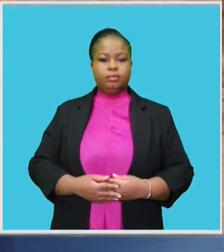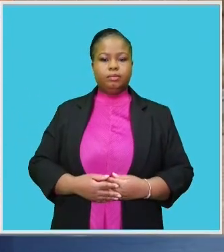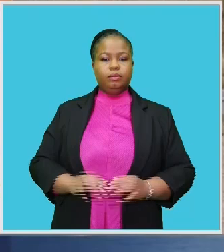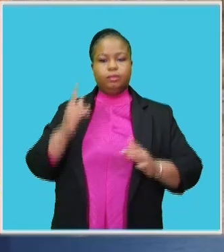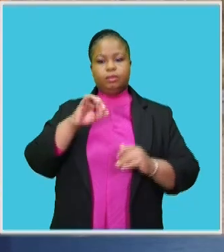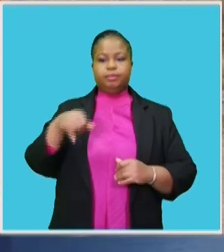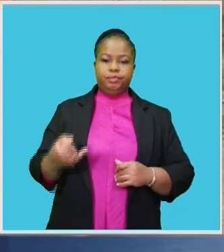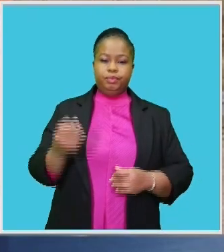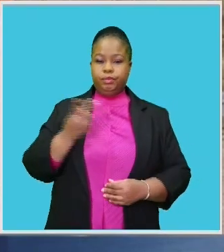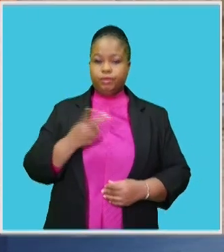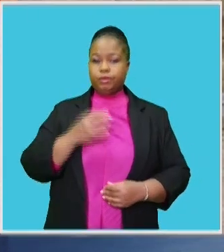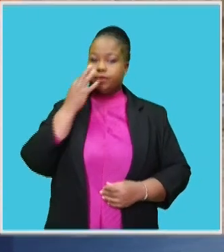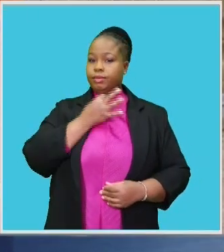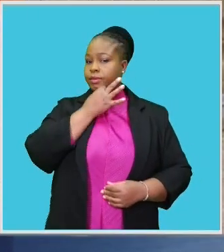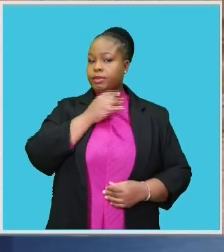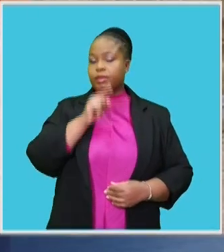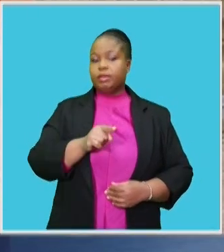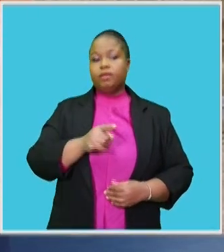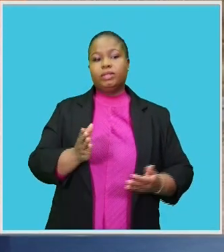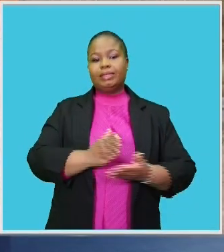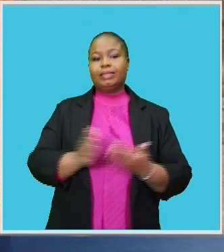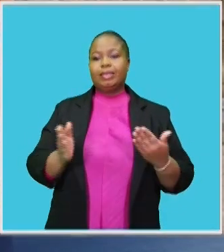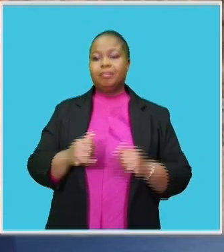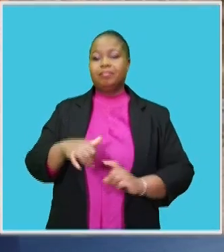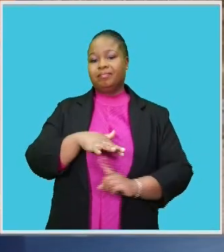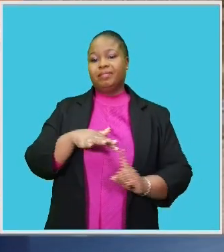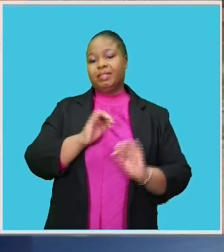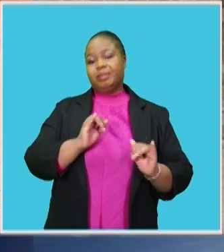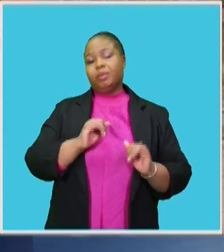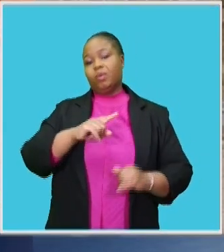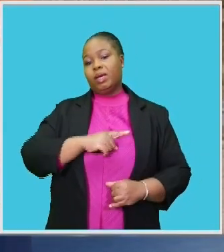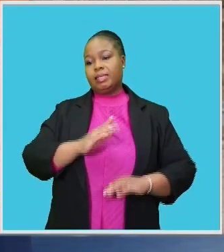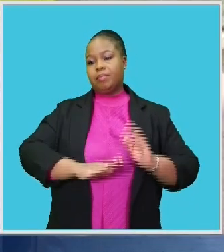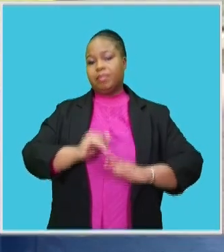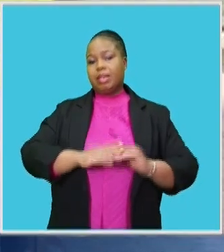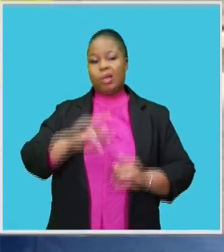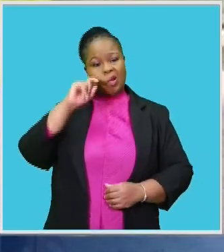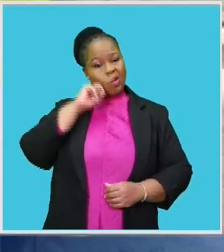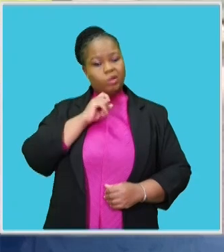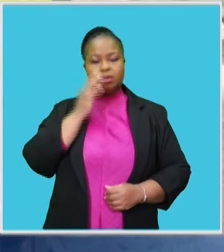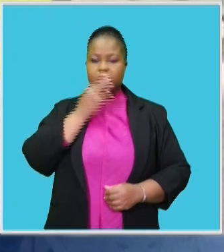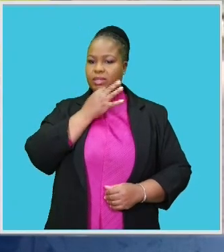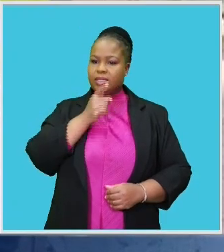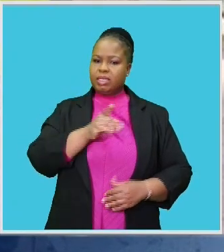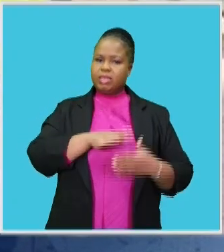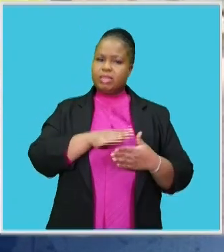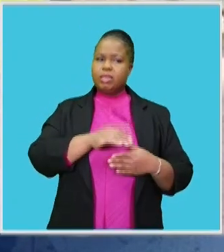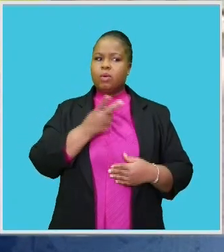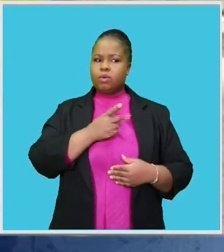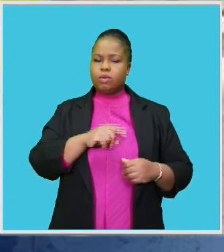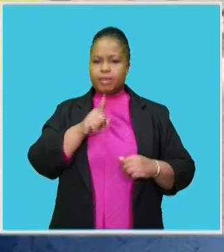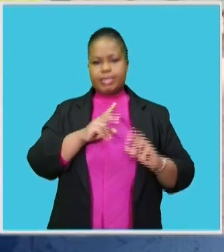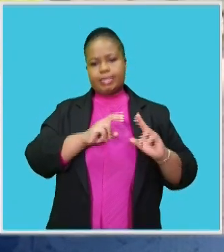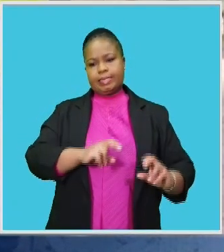ubuye wachaphazela nakumba wezakhiwo ezingekho kwimo entle kunye nezo zixhuliweyo esithi umba wazo bawunika